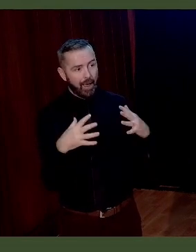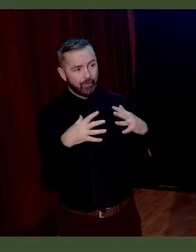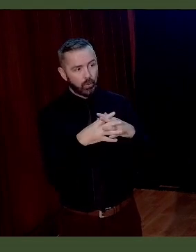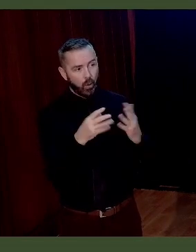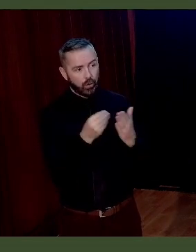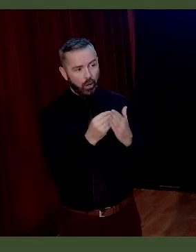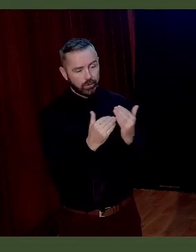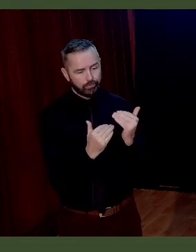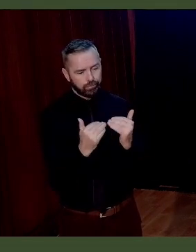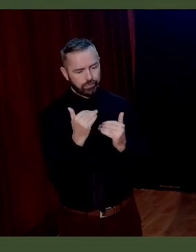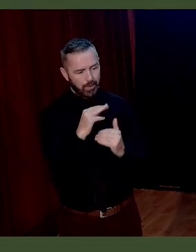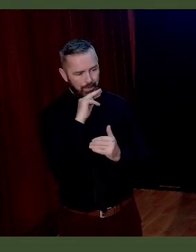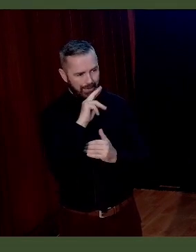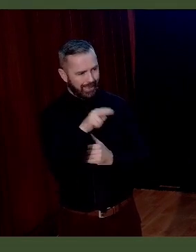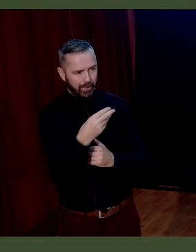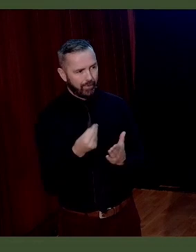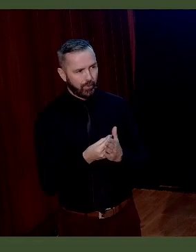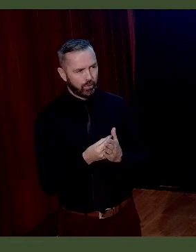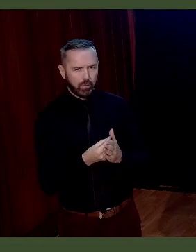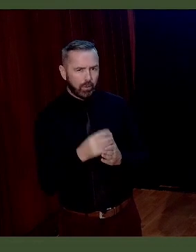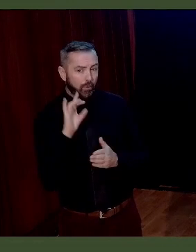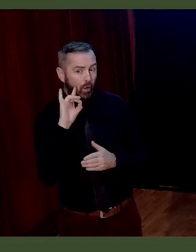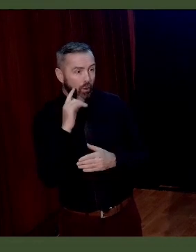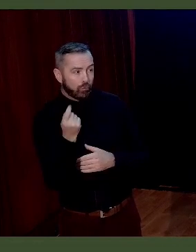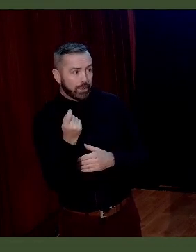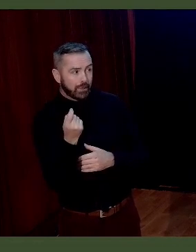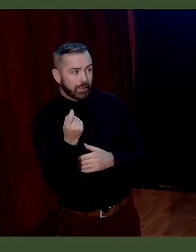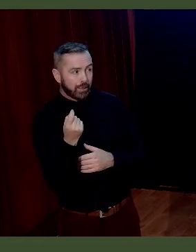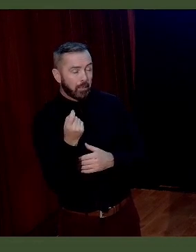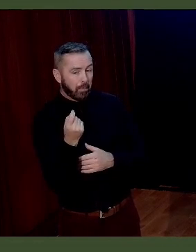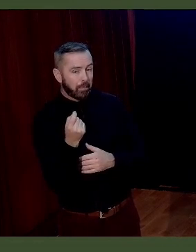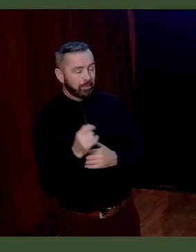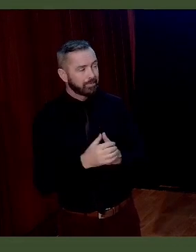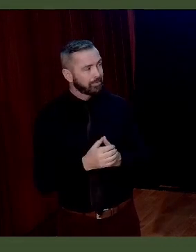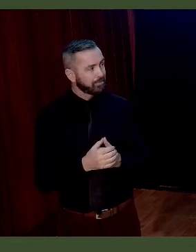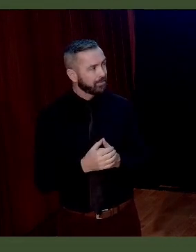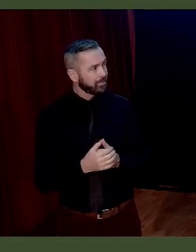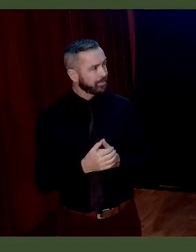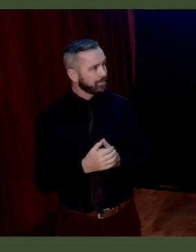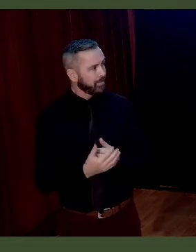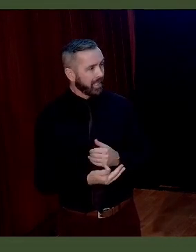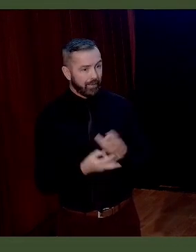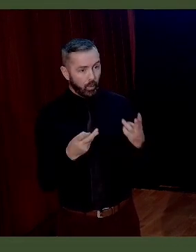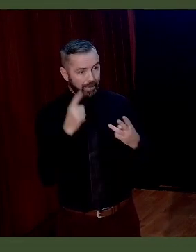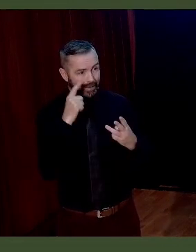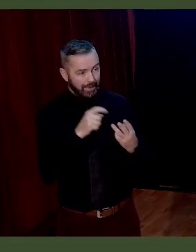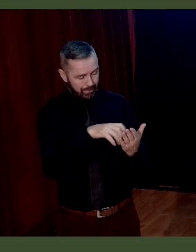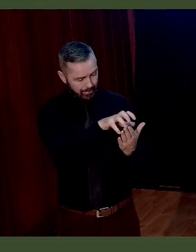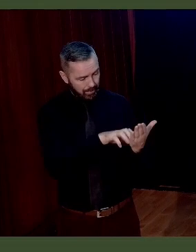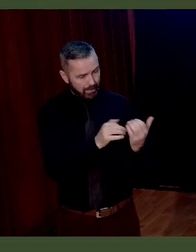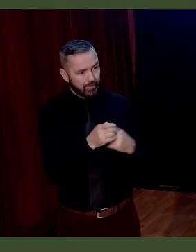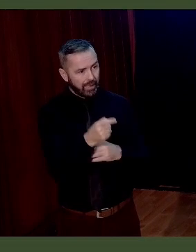costs was making housing unaffordable. Where have you heard that recently? And in fact, if you want to see a manifestation of that, go